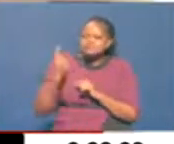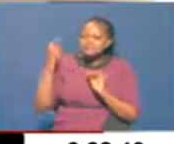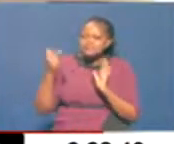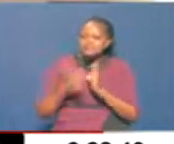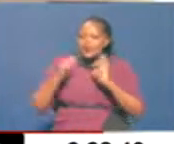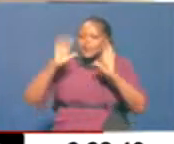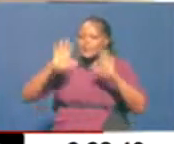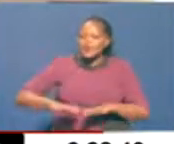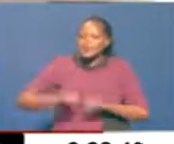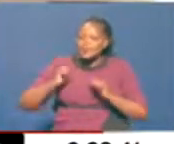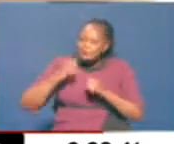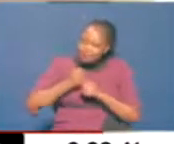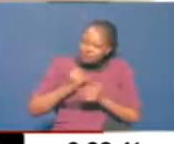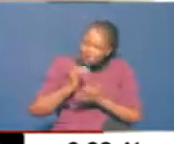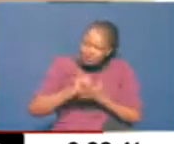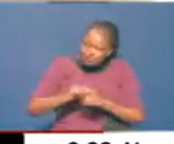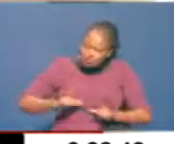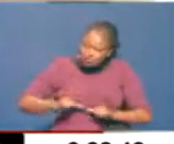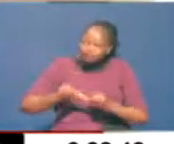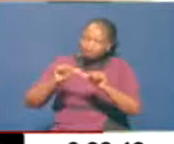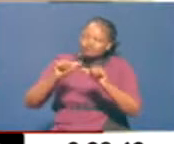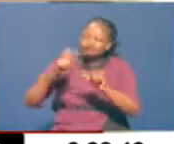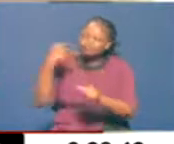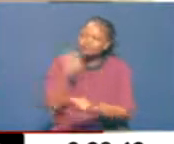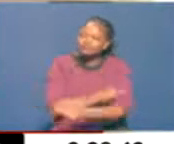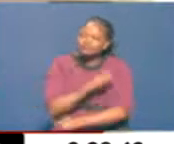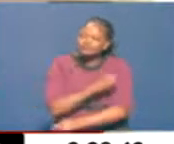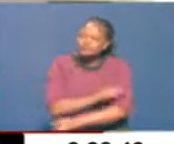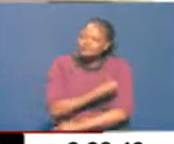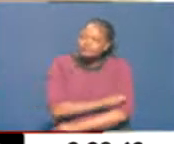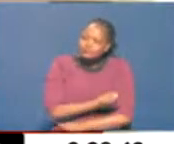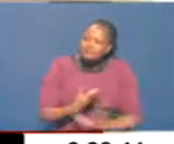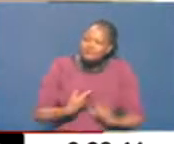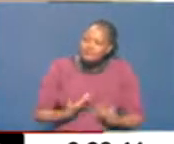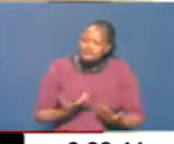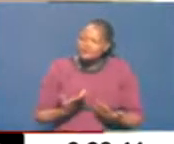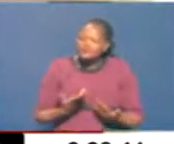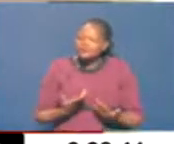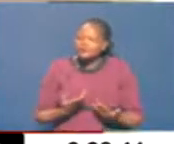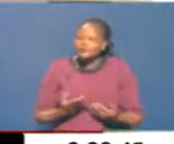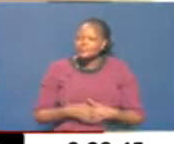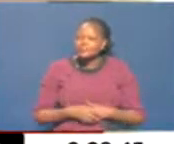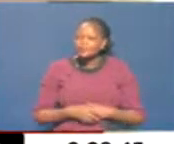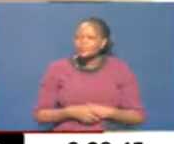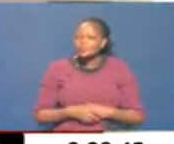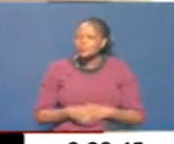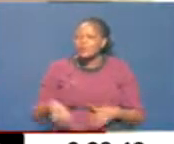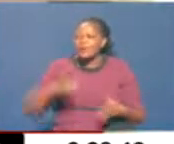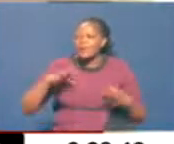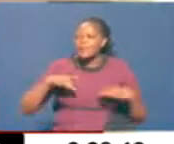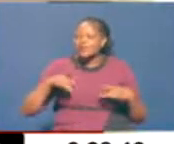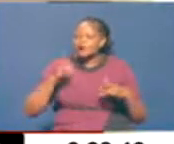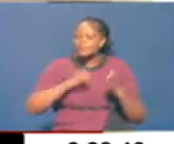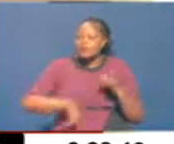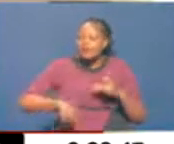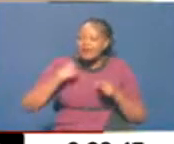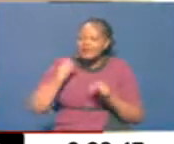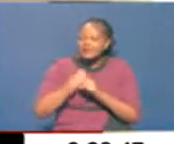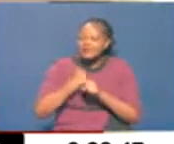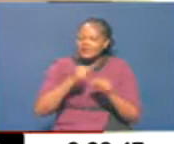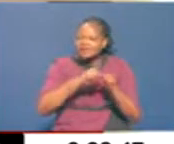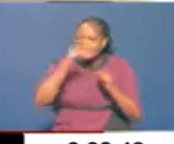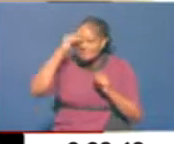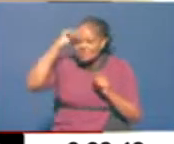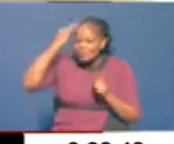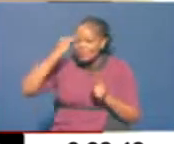ensure continuous supply of these doses? And I am especially proud of what we've done as government, because